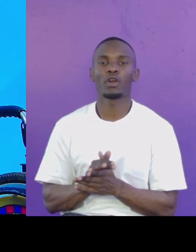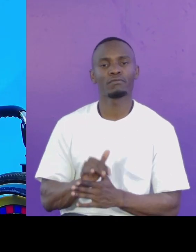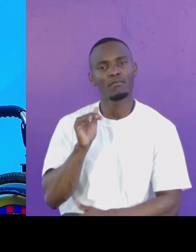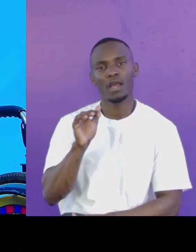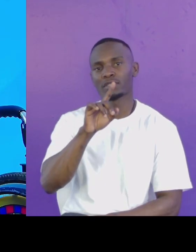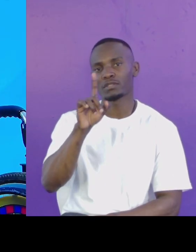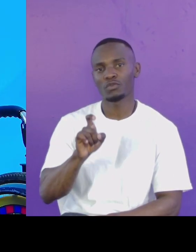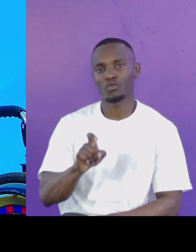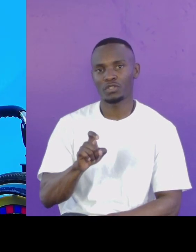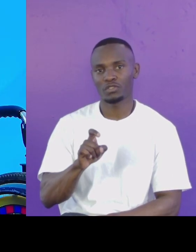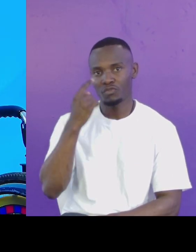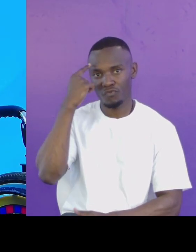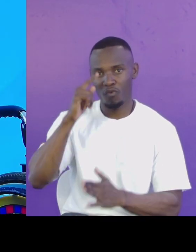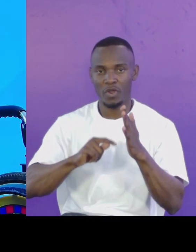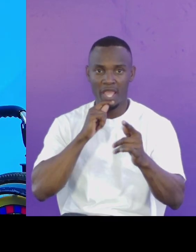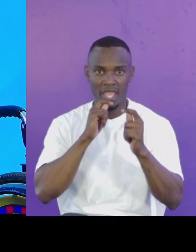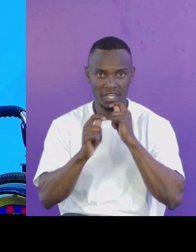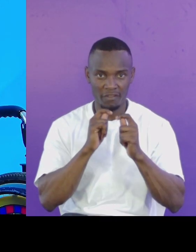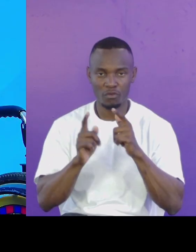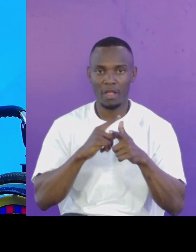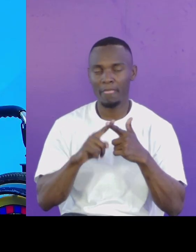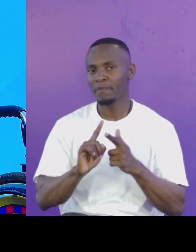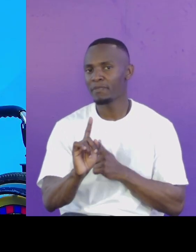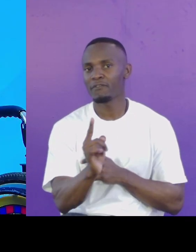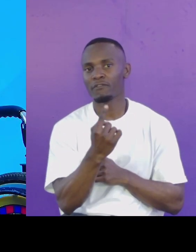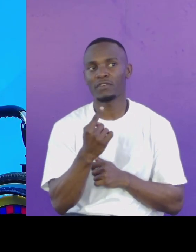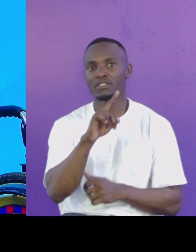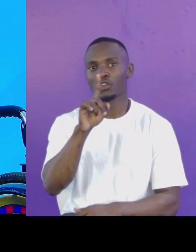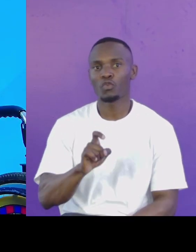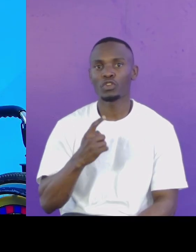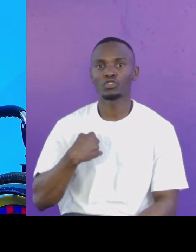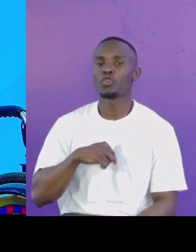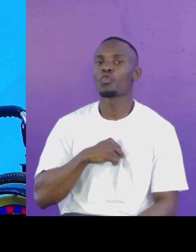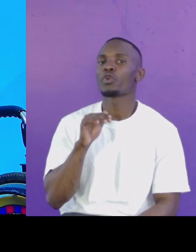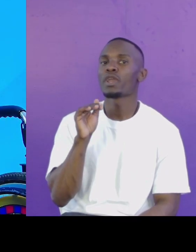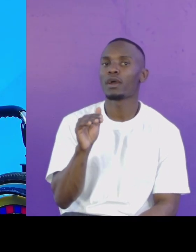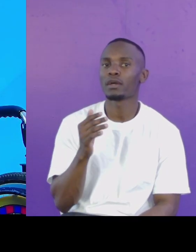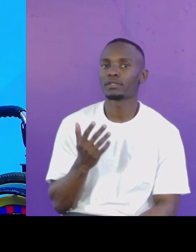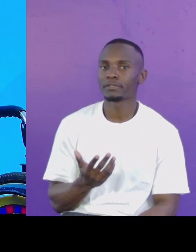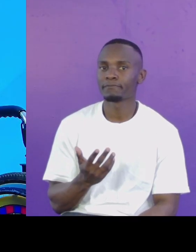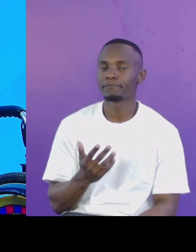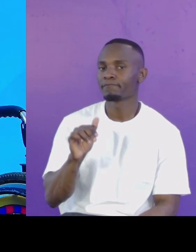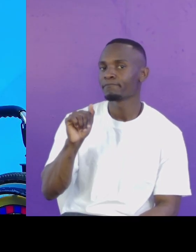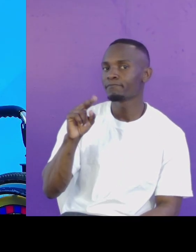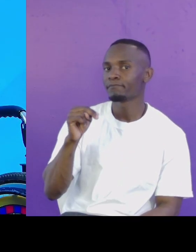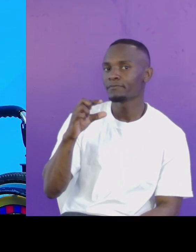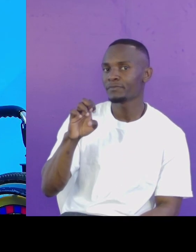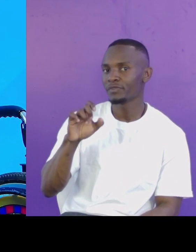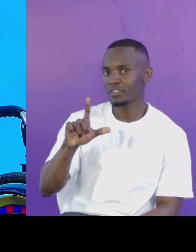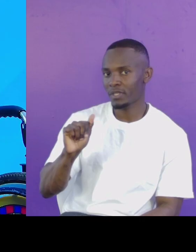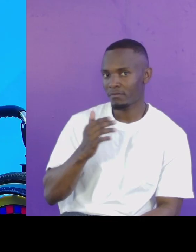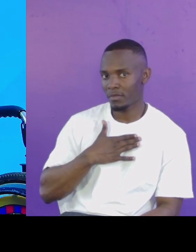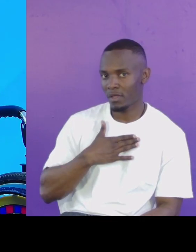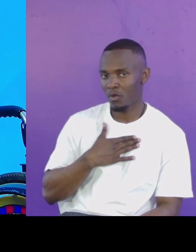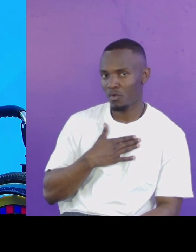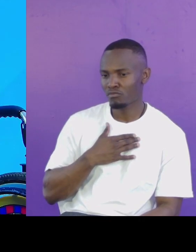we have for the interview. And just to begin with, we'll ask Angela,